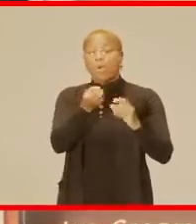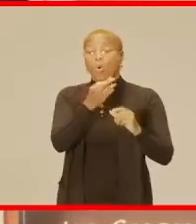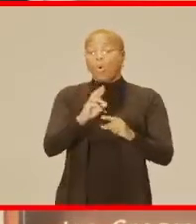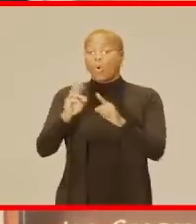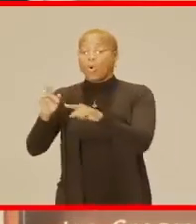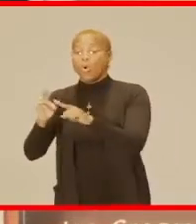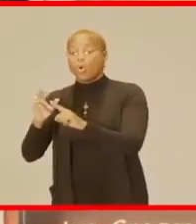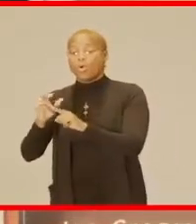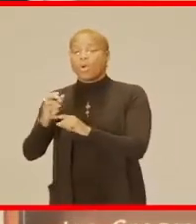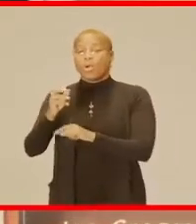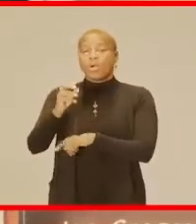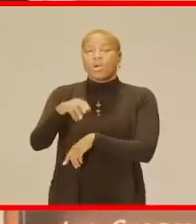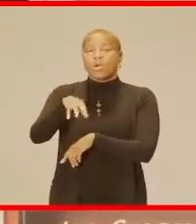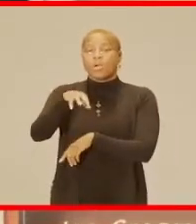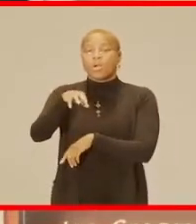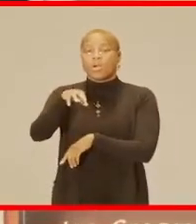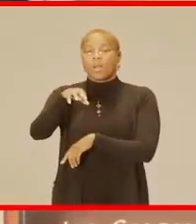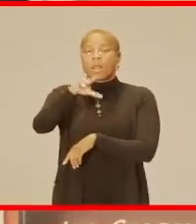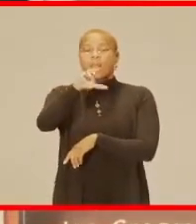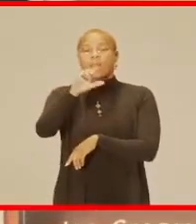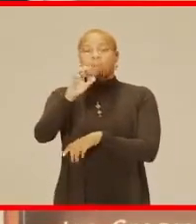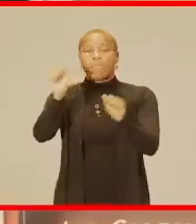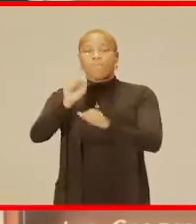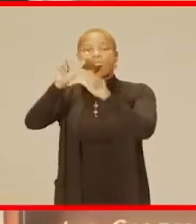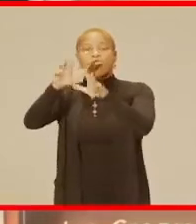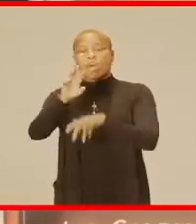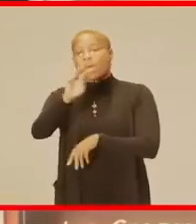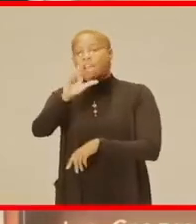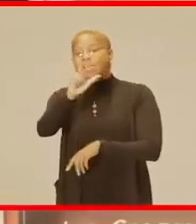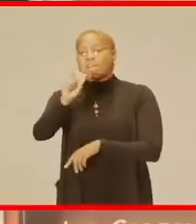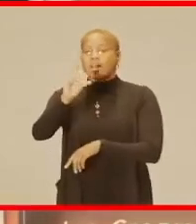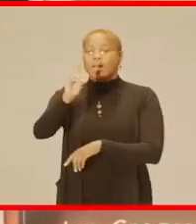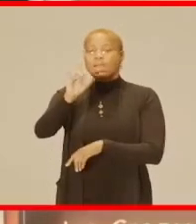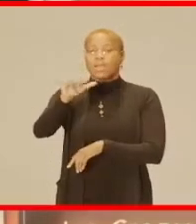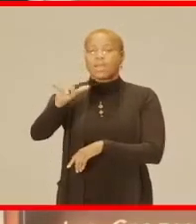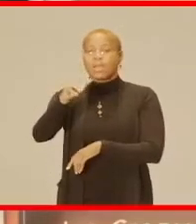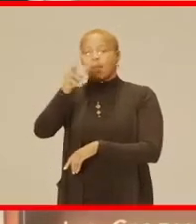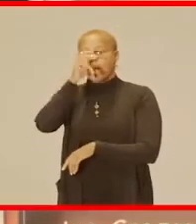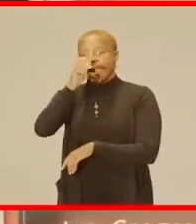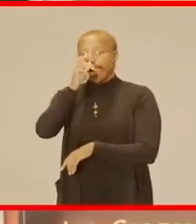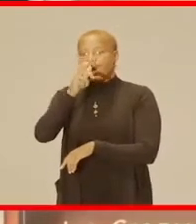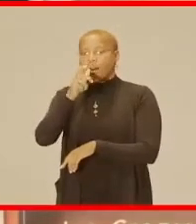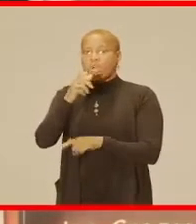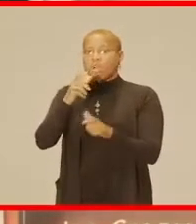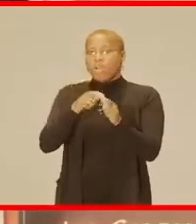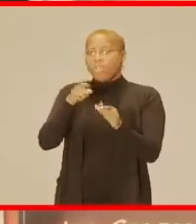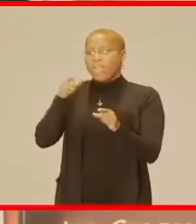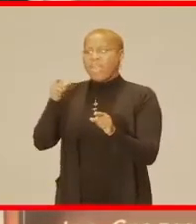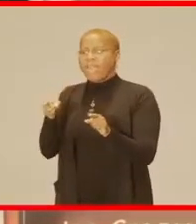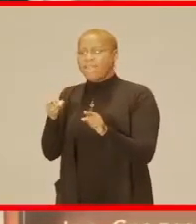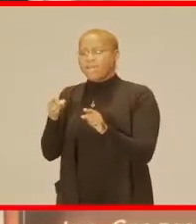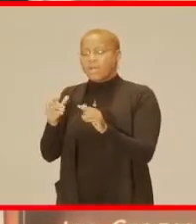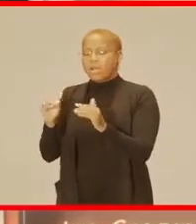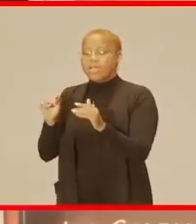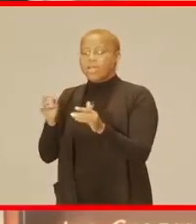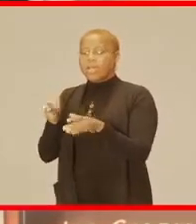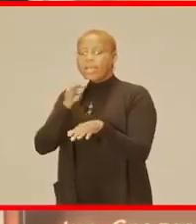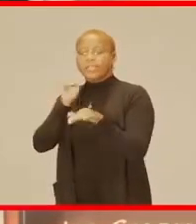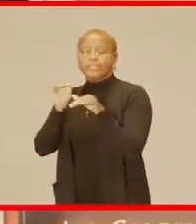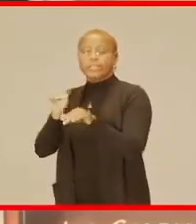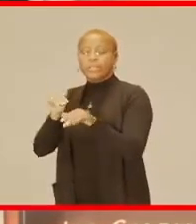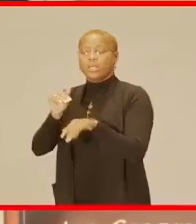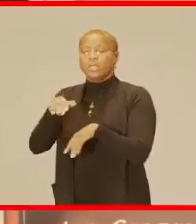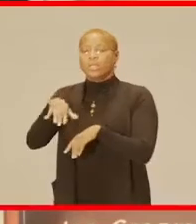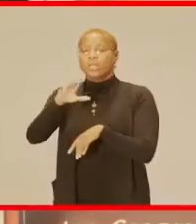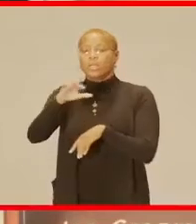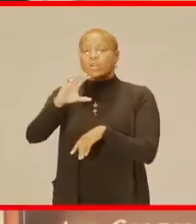Miraculous Ladybug, where Marinette is bullied by the resident bully Chloe Bourgeois and the